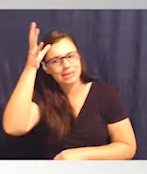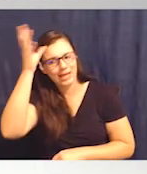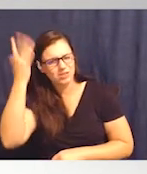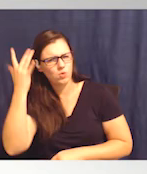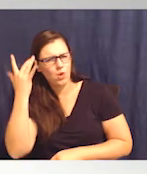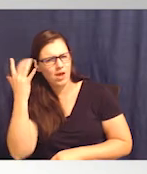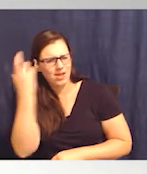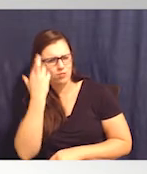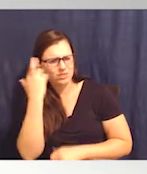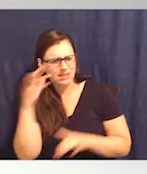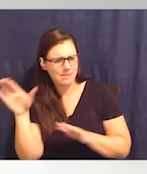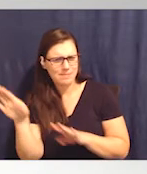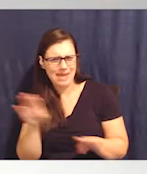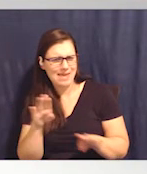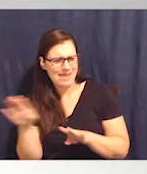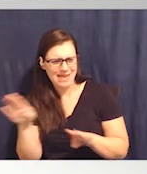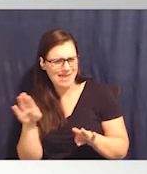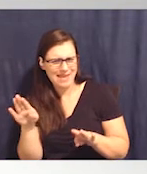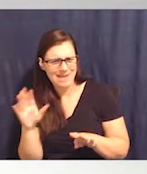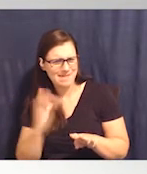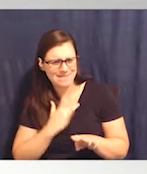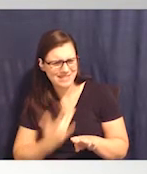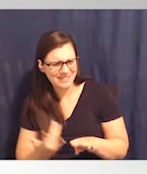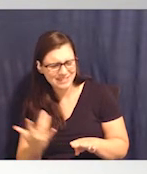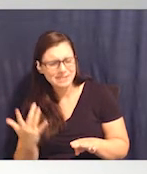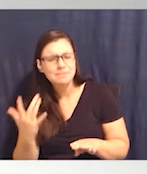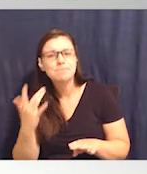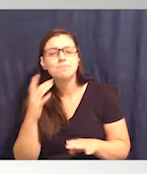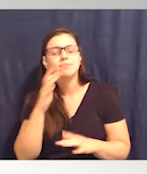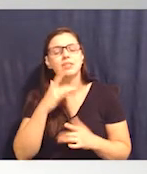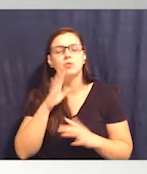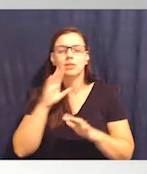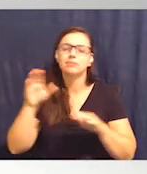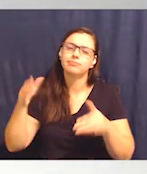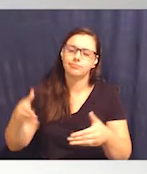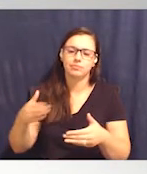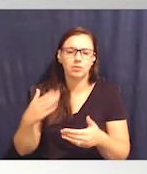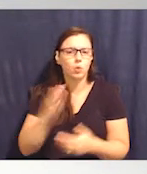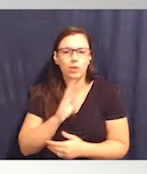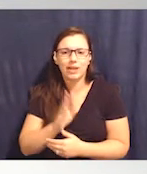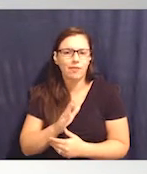basically revolves around the whole topic that we never evolved while you guys did.